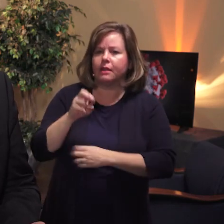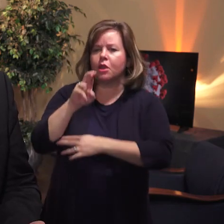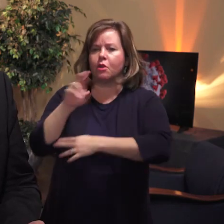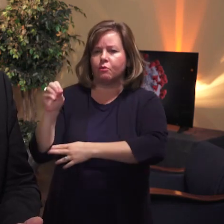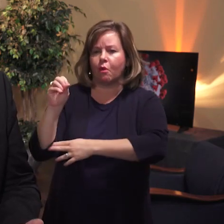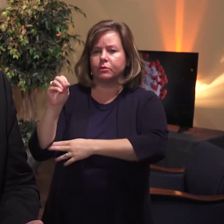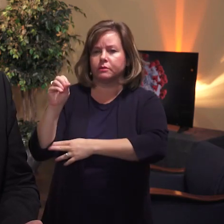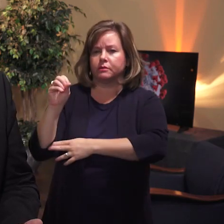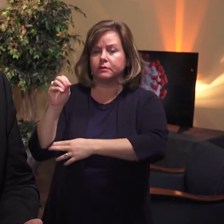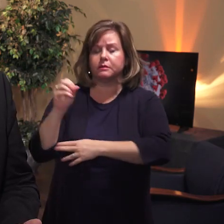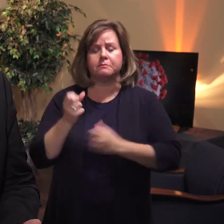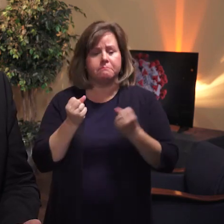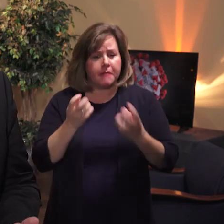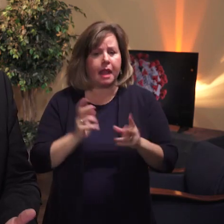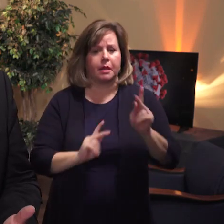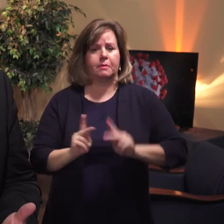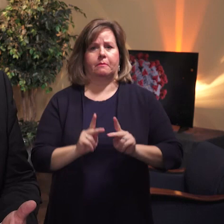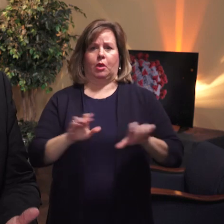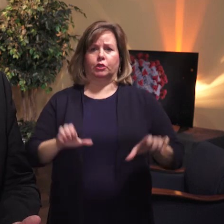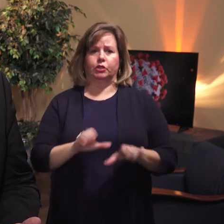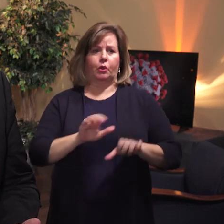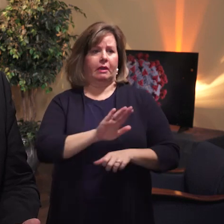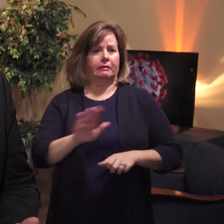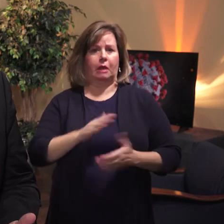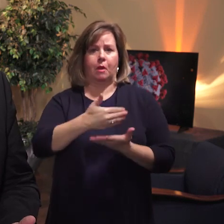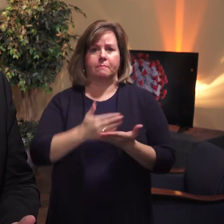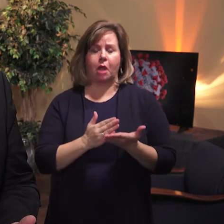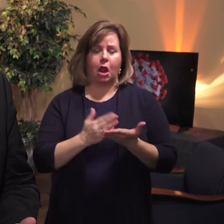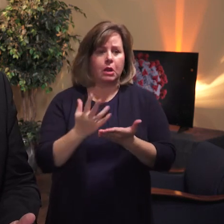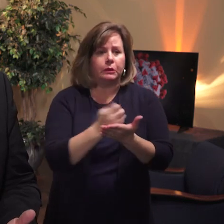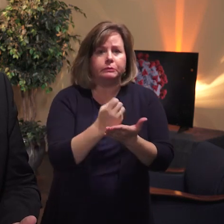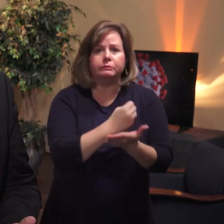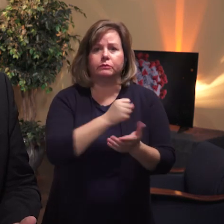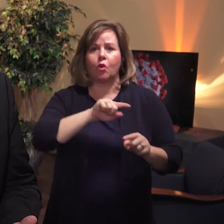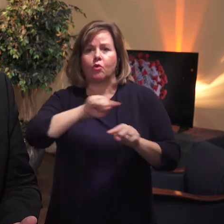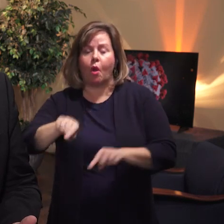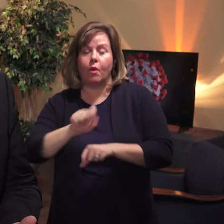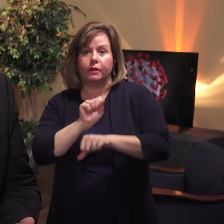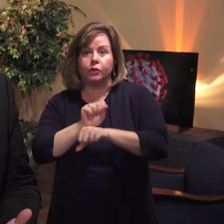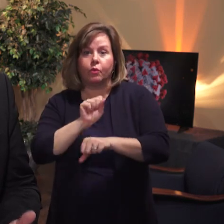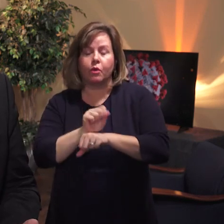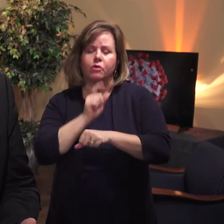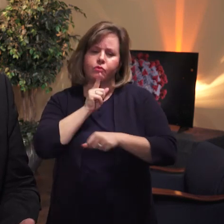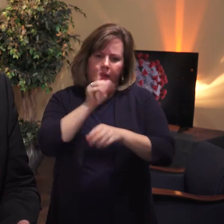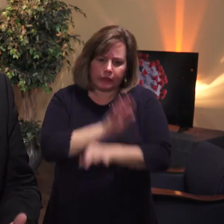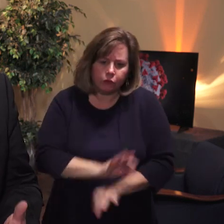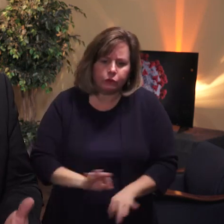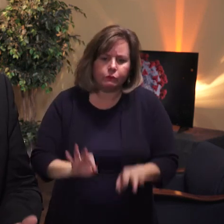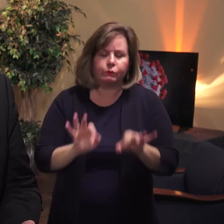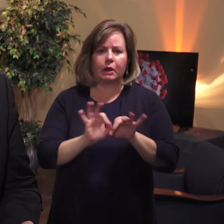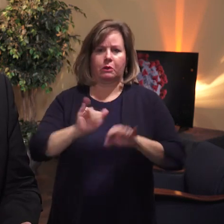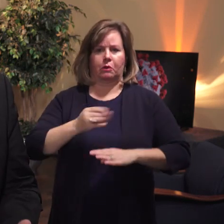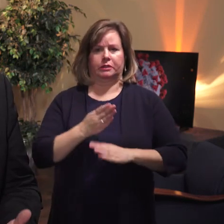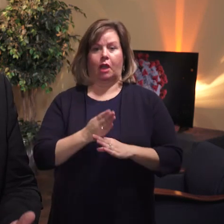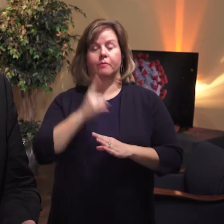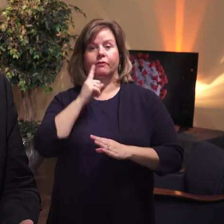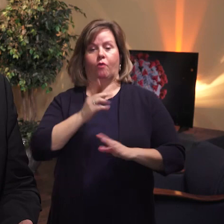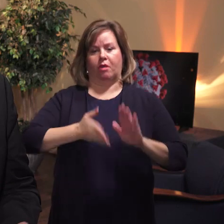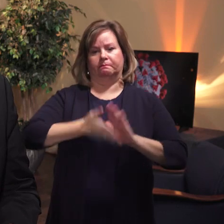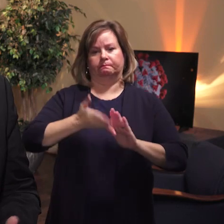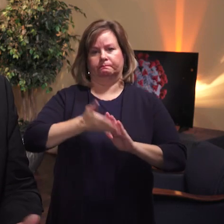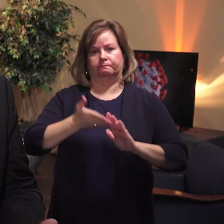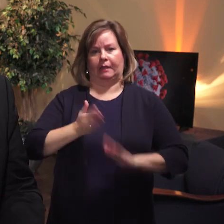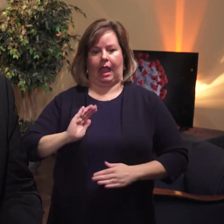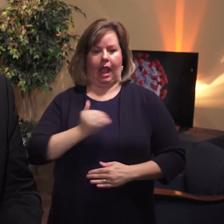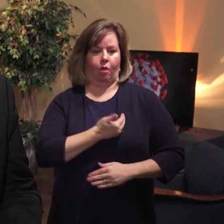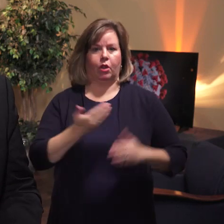answered the call to heroic action by going to work at jobs that are critical for sustaining the services that are essential